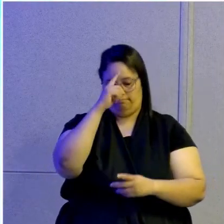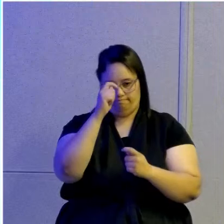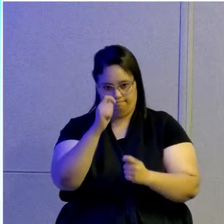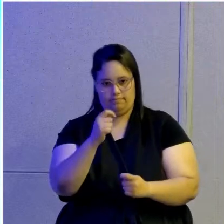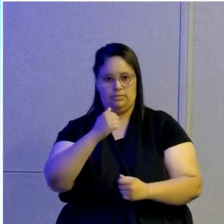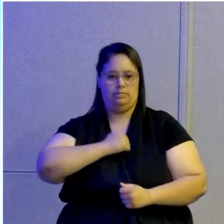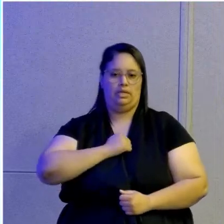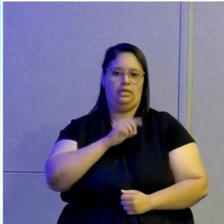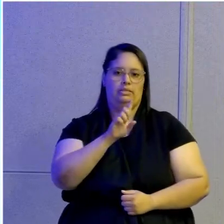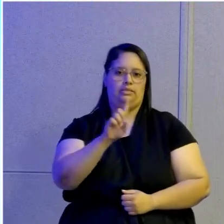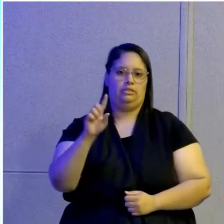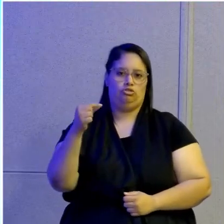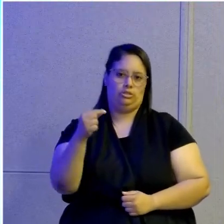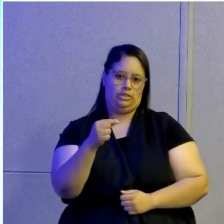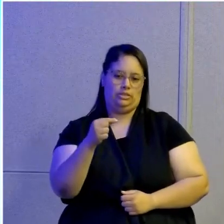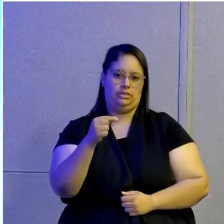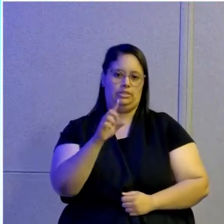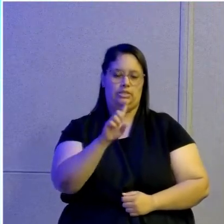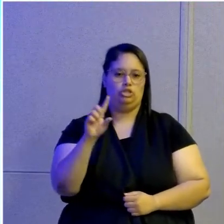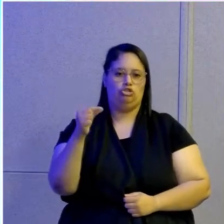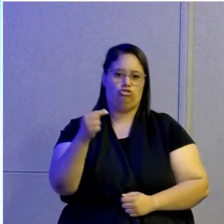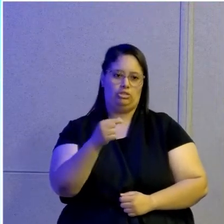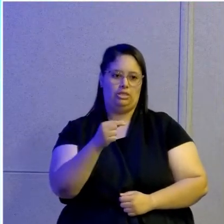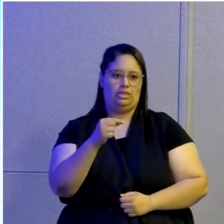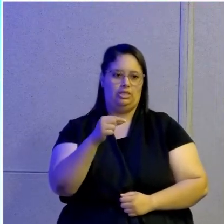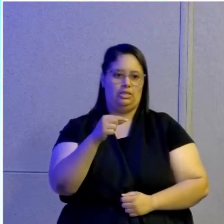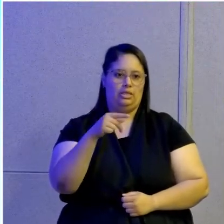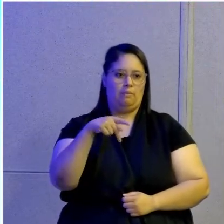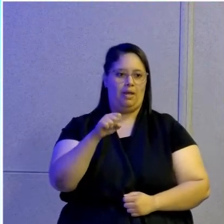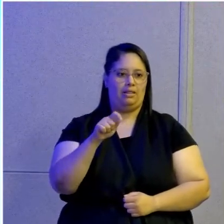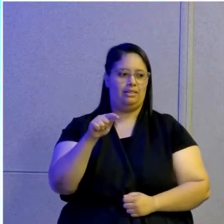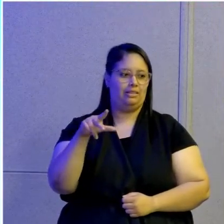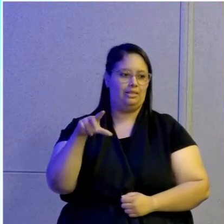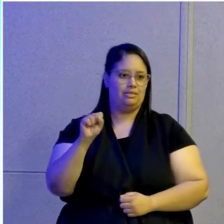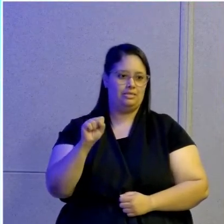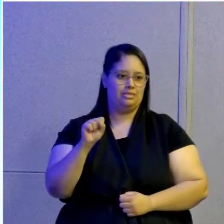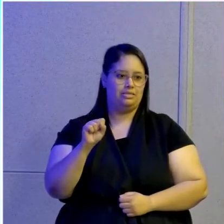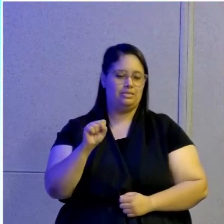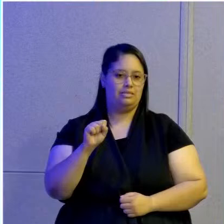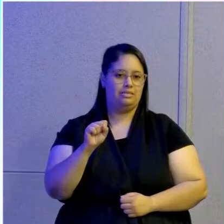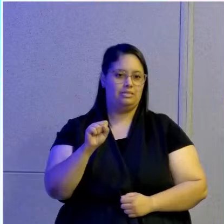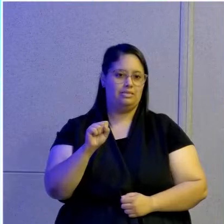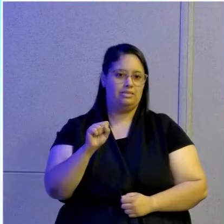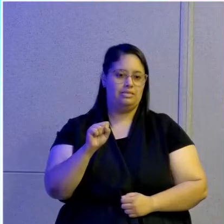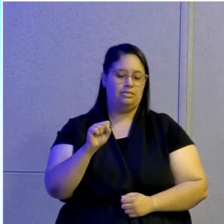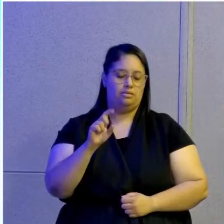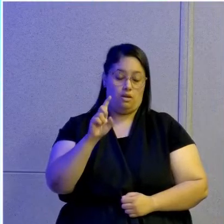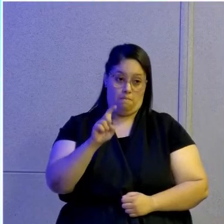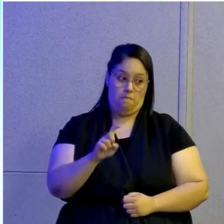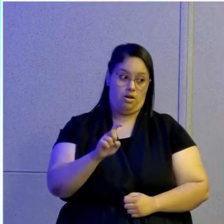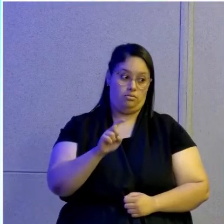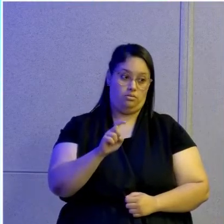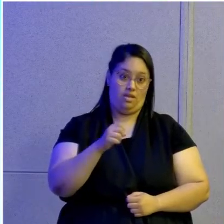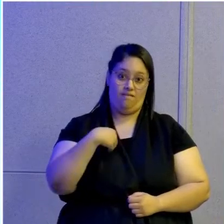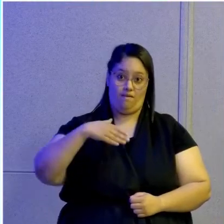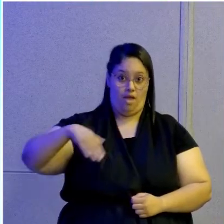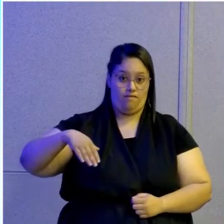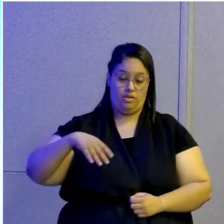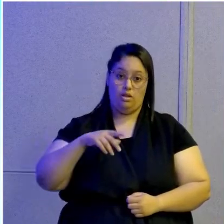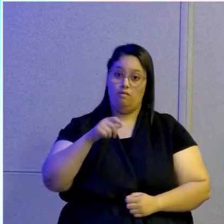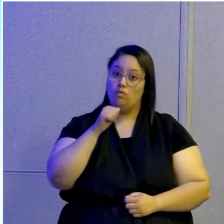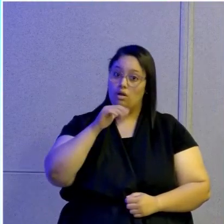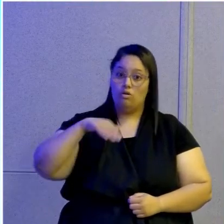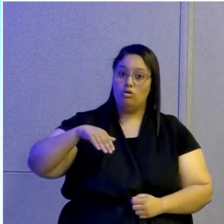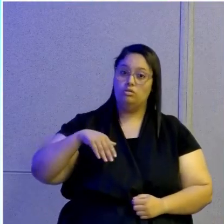DDG. DDG Patel. Hey, without doing that, good people, if you don't acknowledge